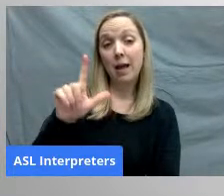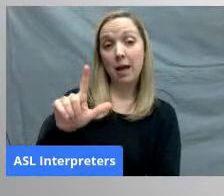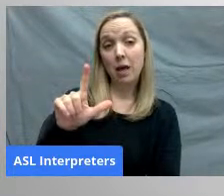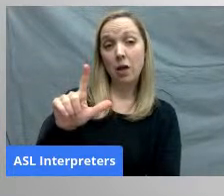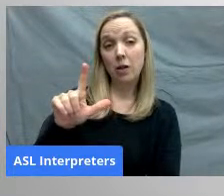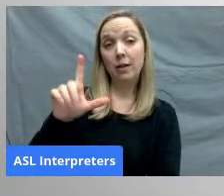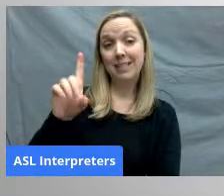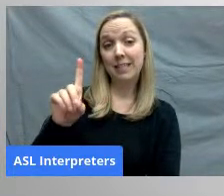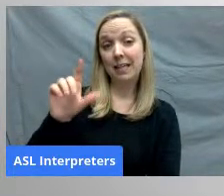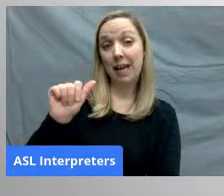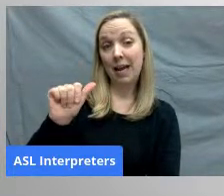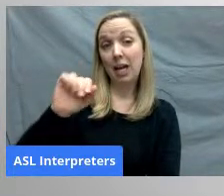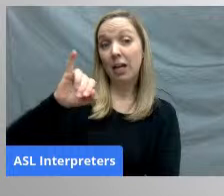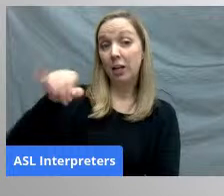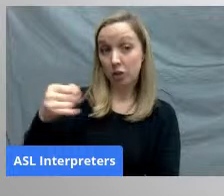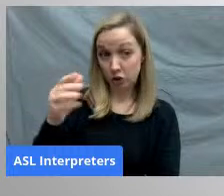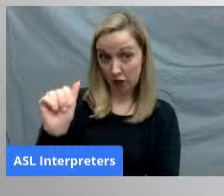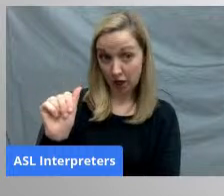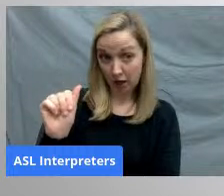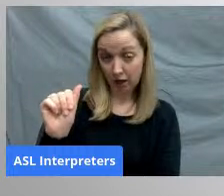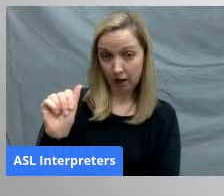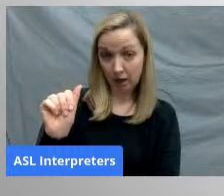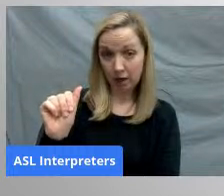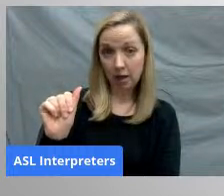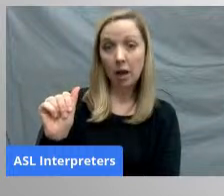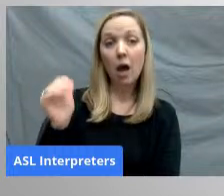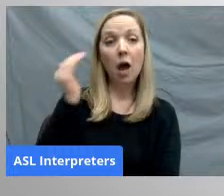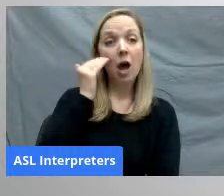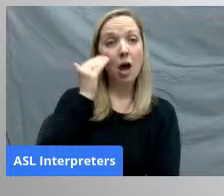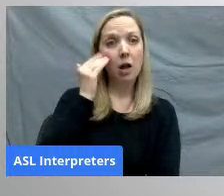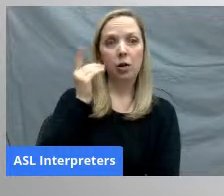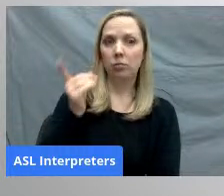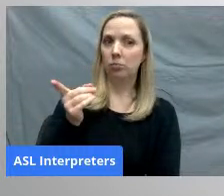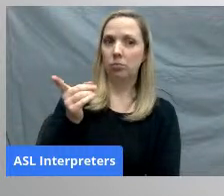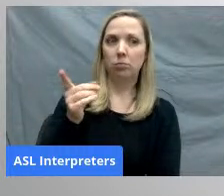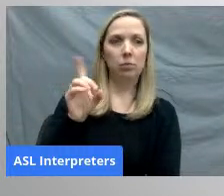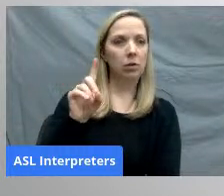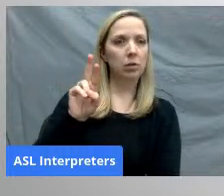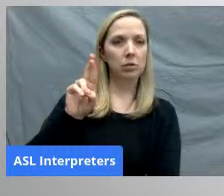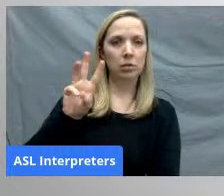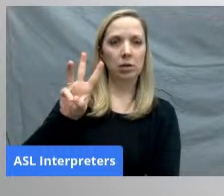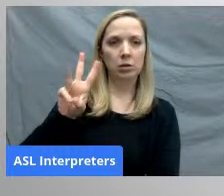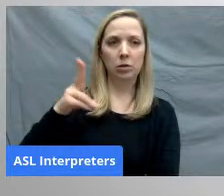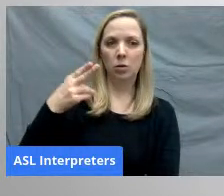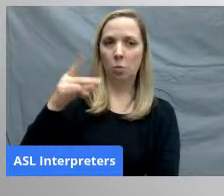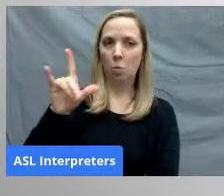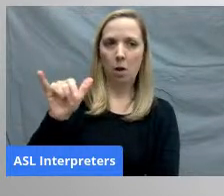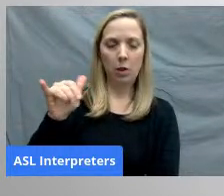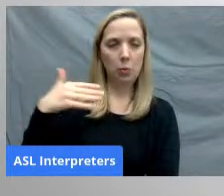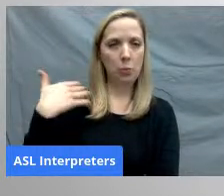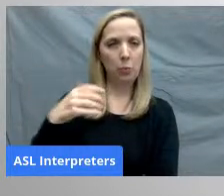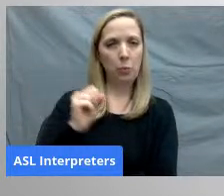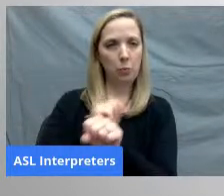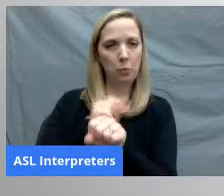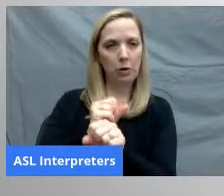LDAJA. I know Dr. Watley worked a long time on this one, and we thought about it quite a bit in policy.